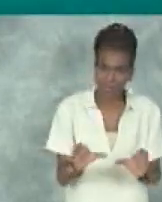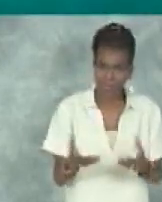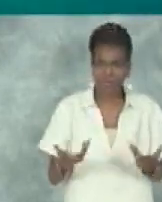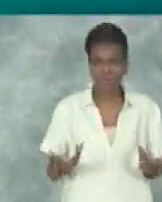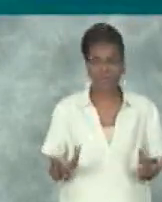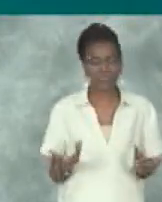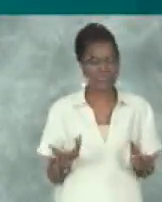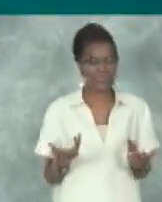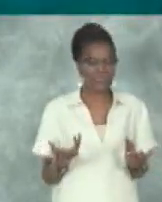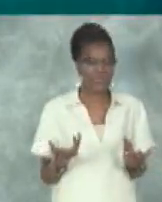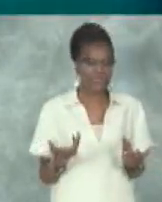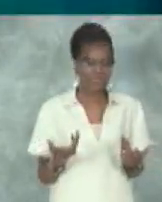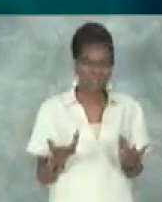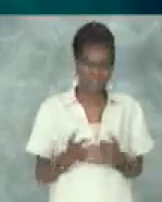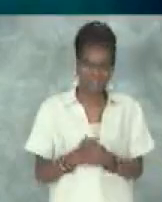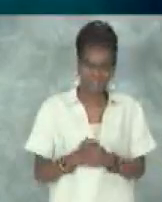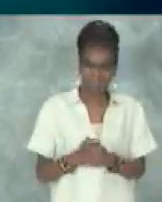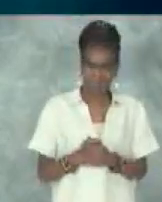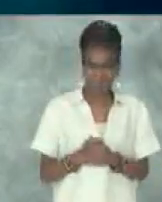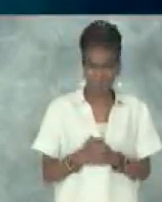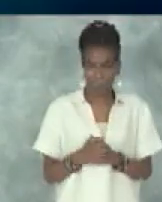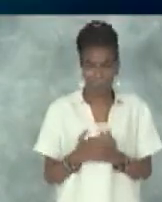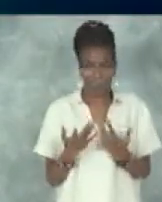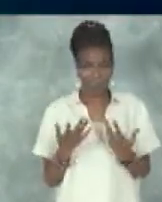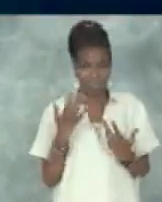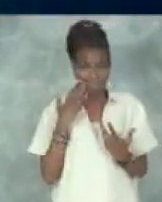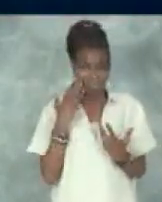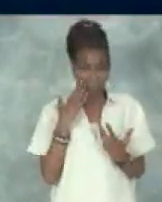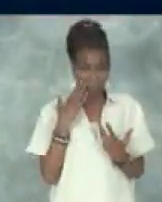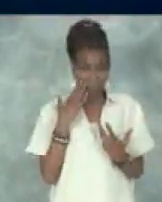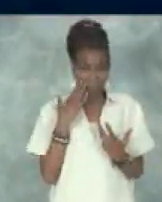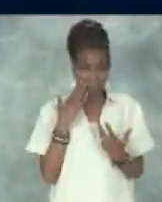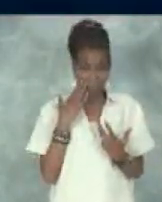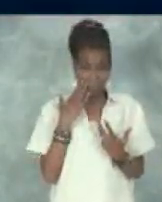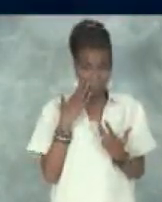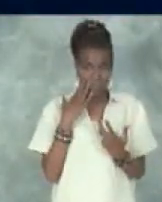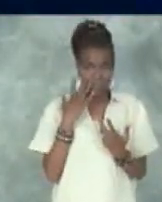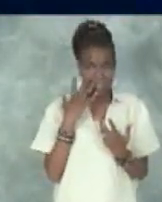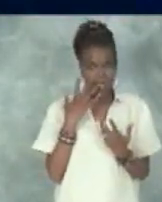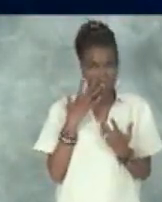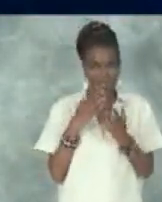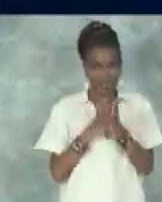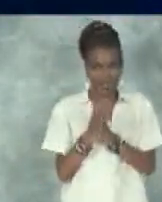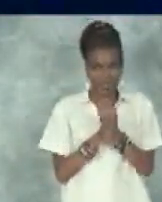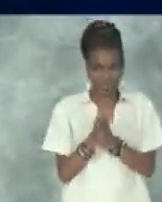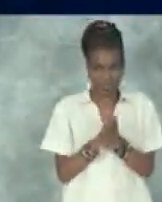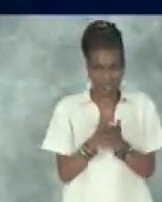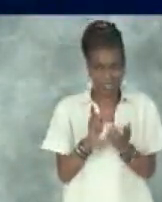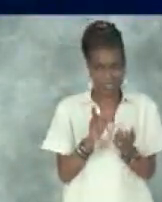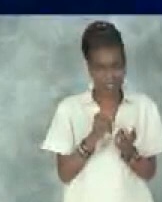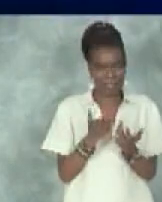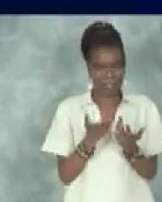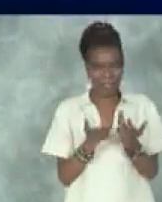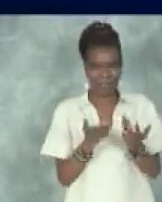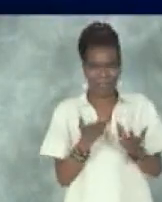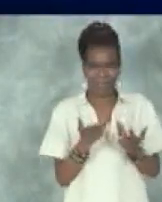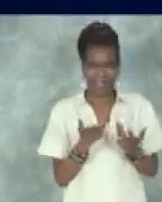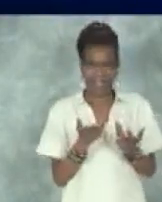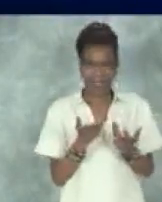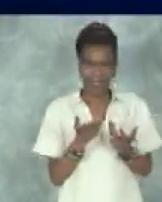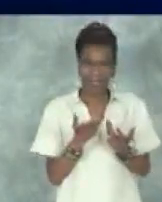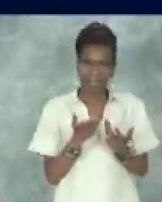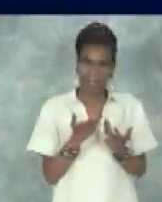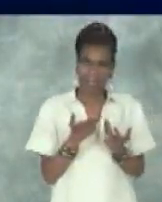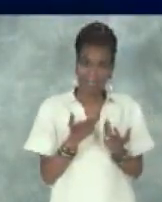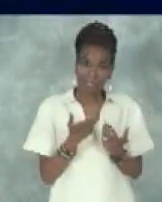it. I know that by telling you that, there's a certain amount of motivation that I'm going to have that is just because I